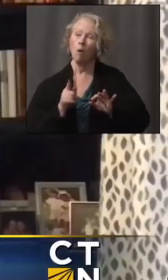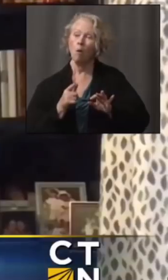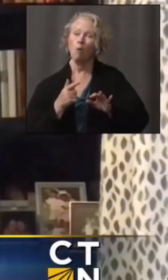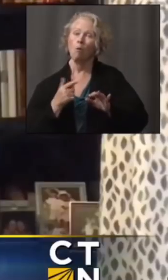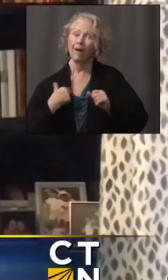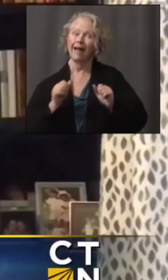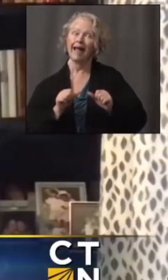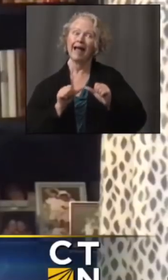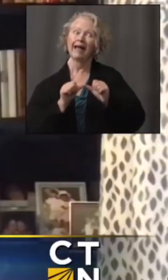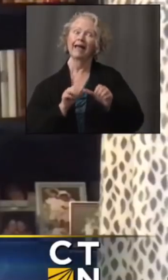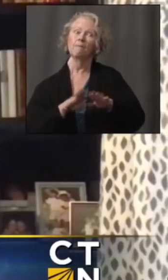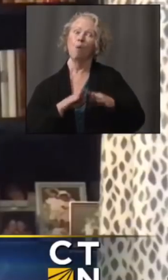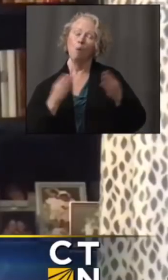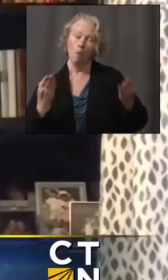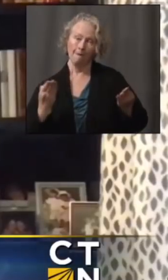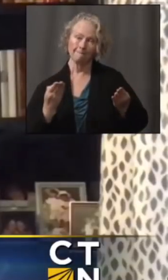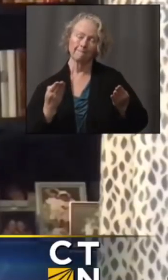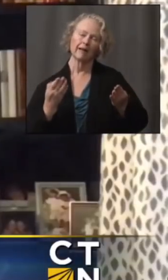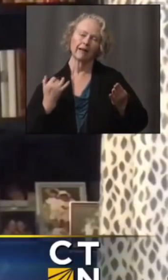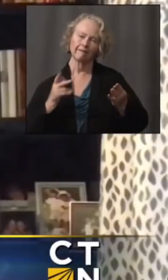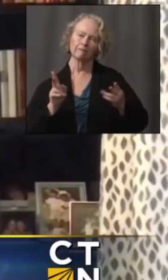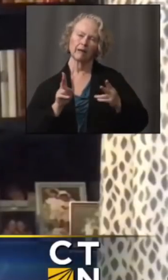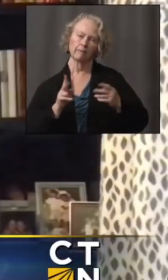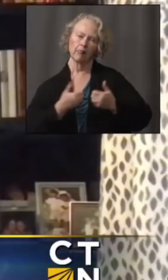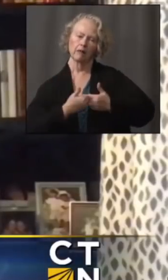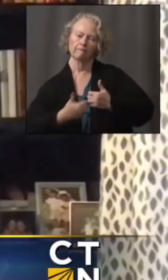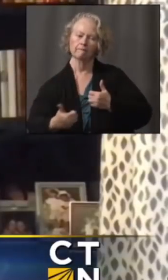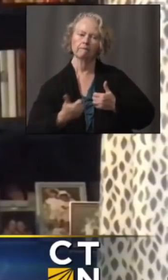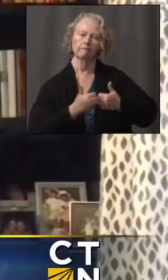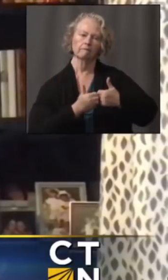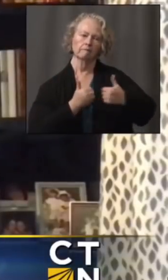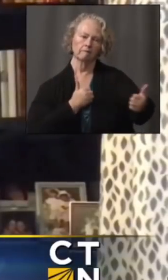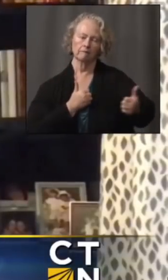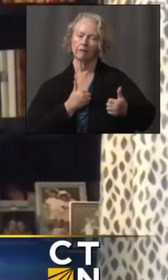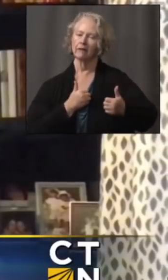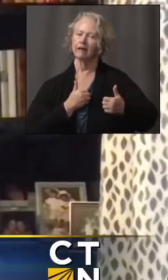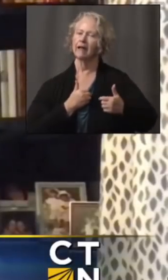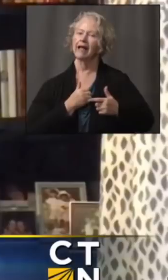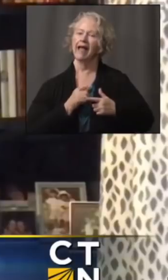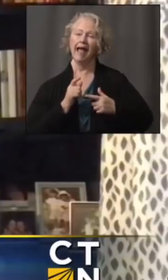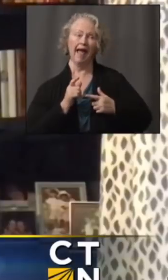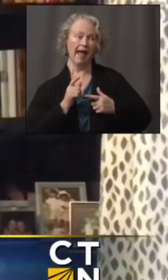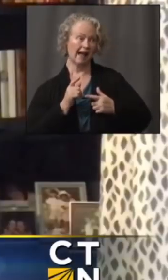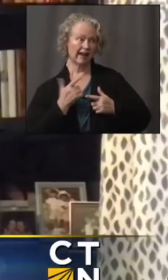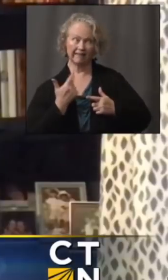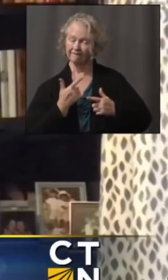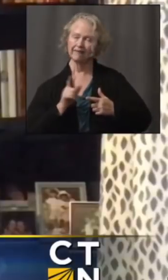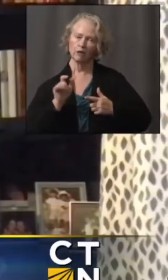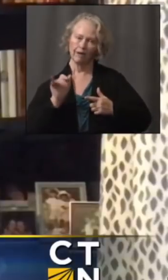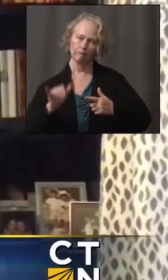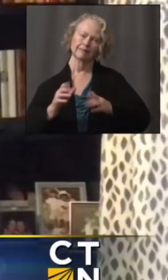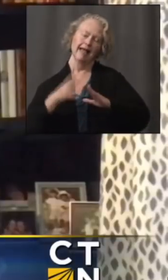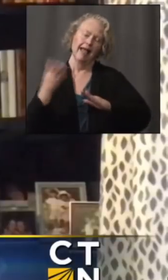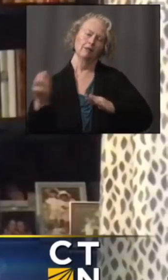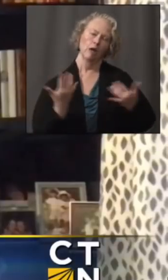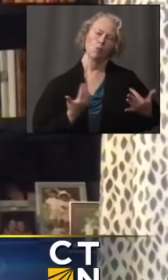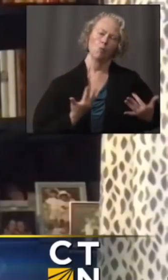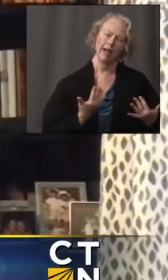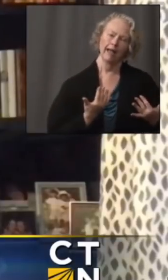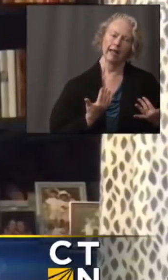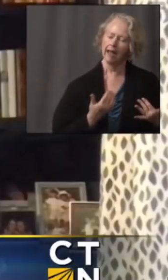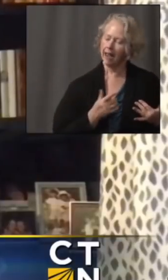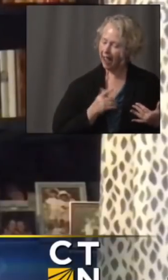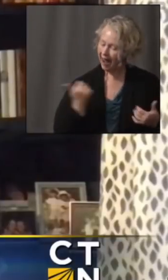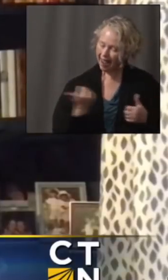if they maintain that 6-foot distancing outside, if you have to wait to get in there, and make sure that everybody is wearing the